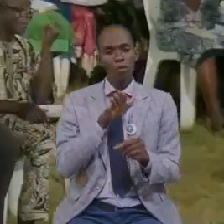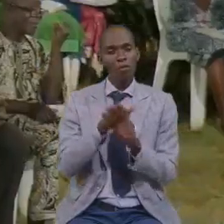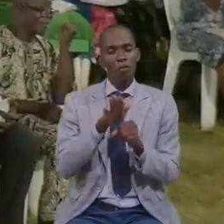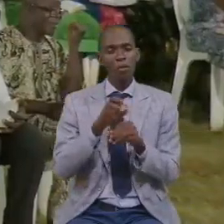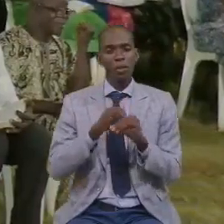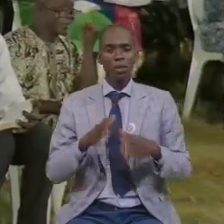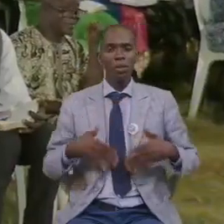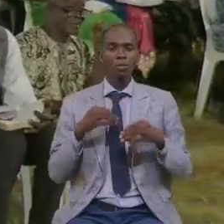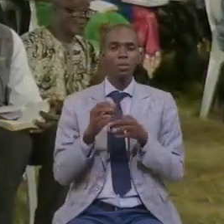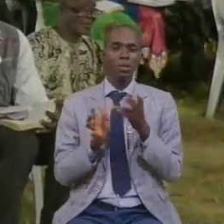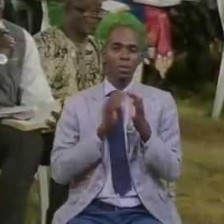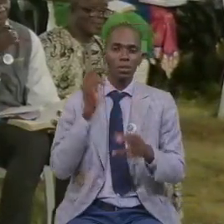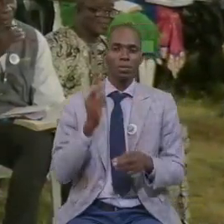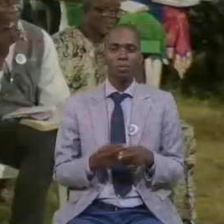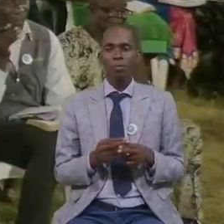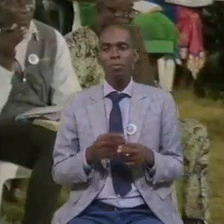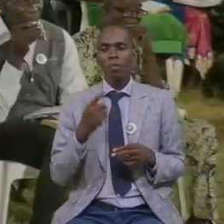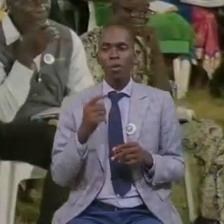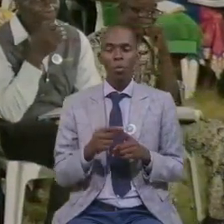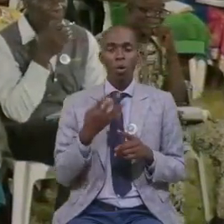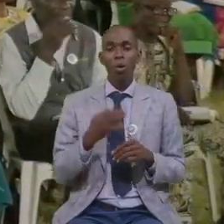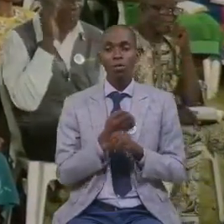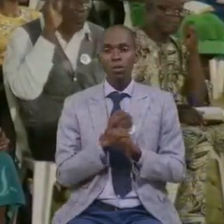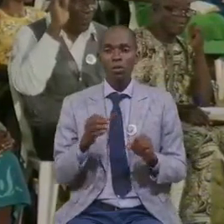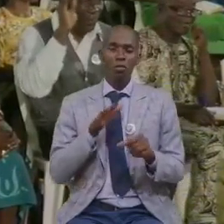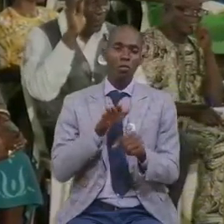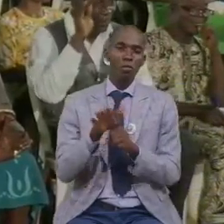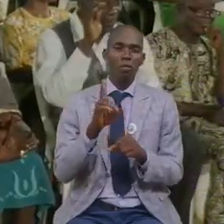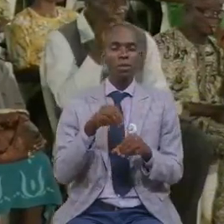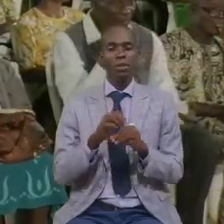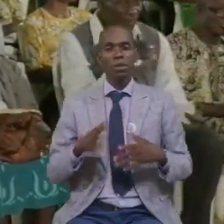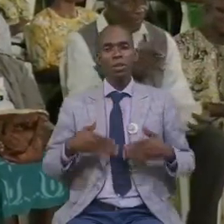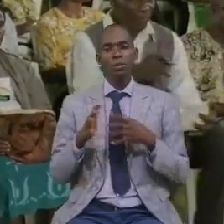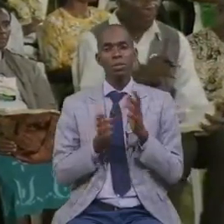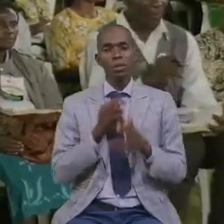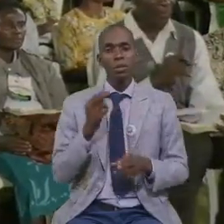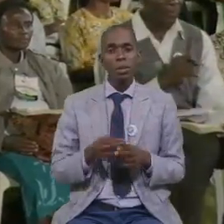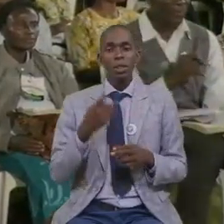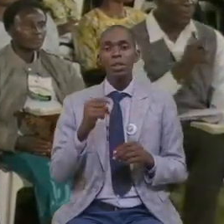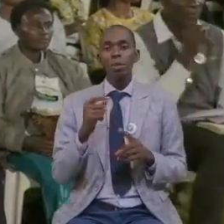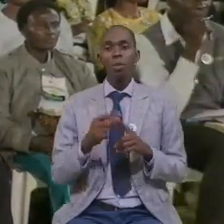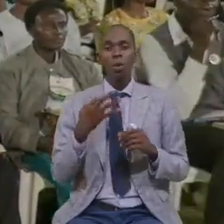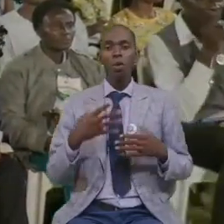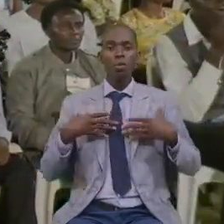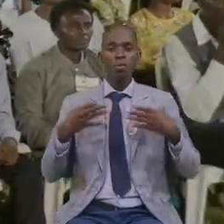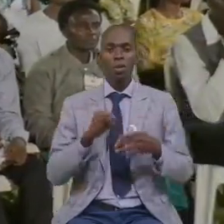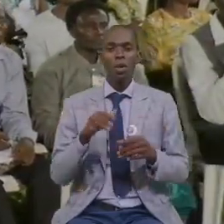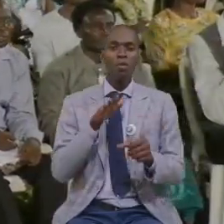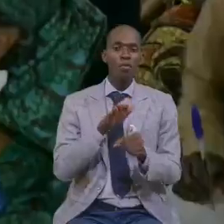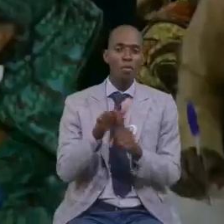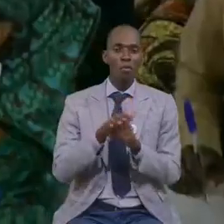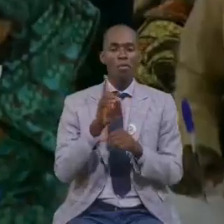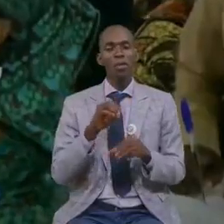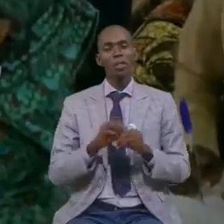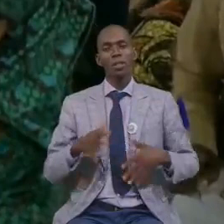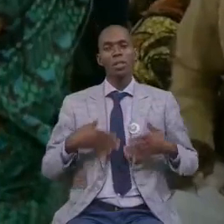life. The word of salvation fulfilled in your life. The word of healing fulfilled in your